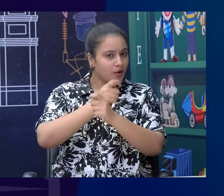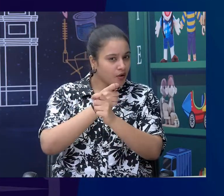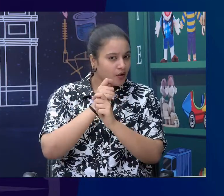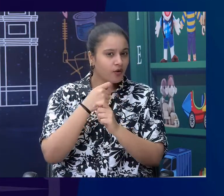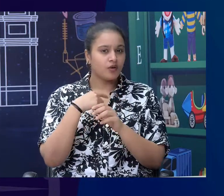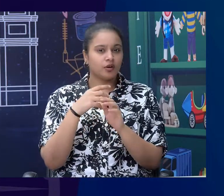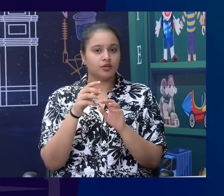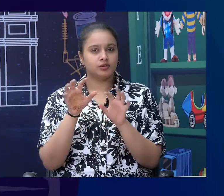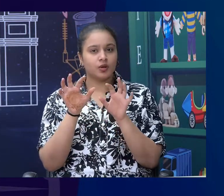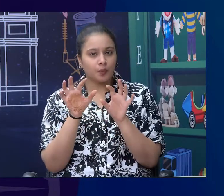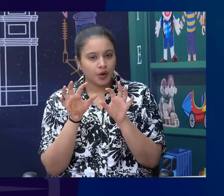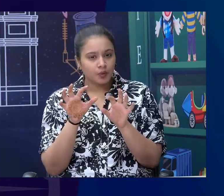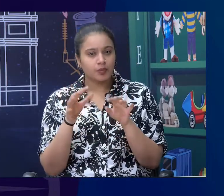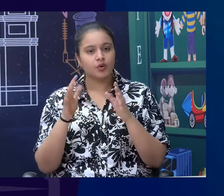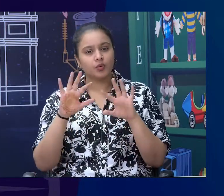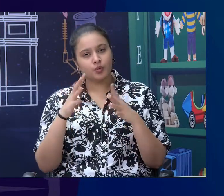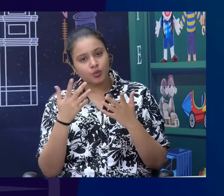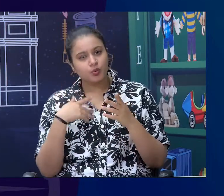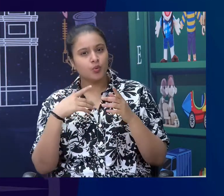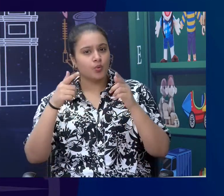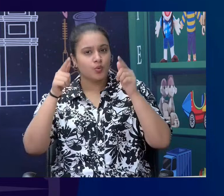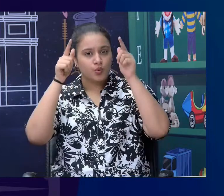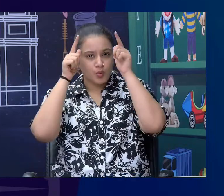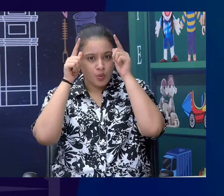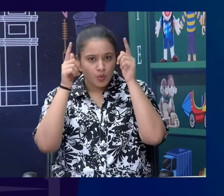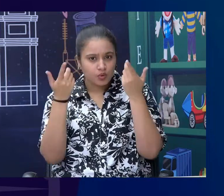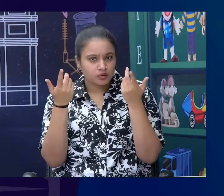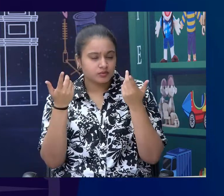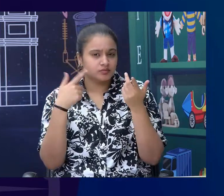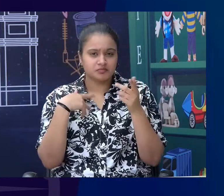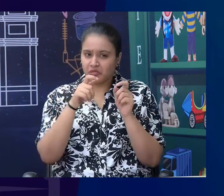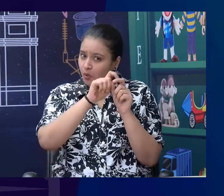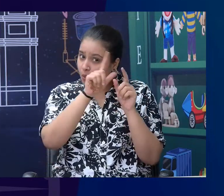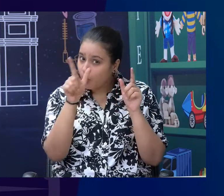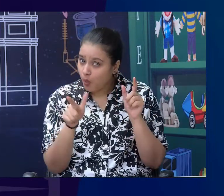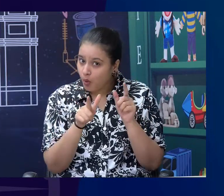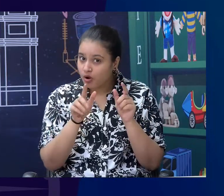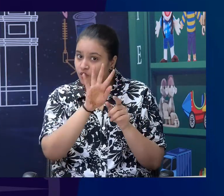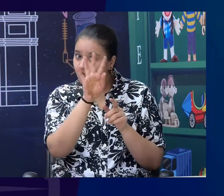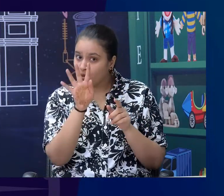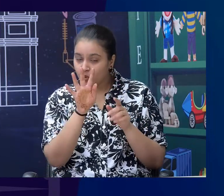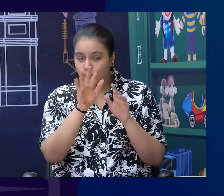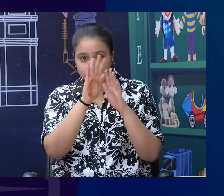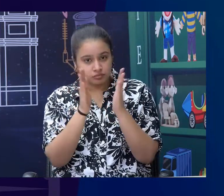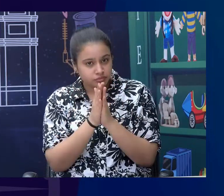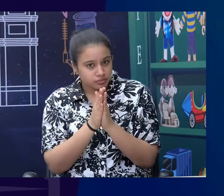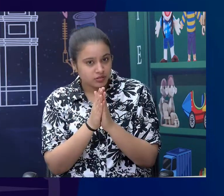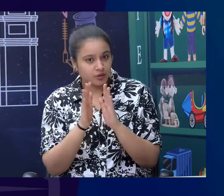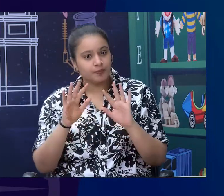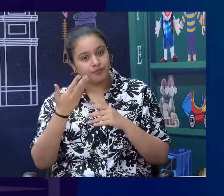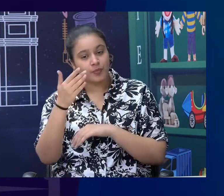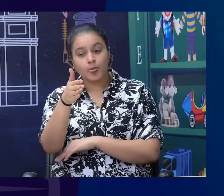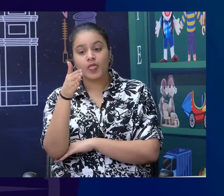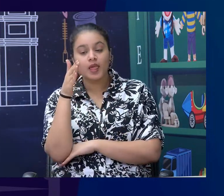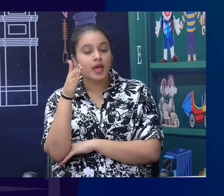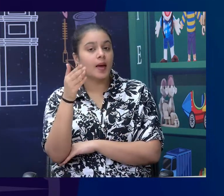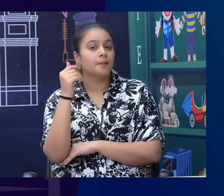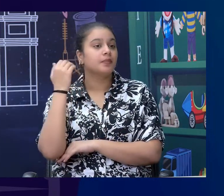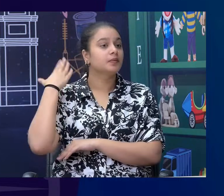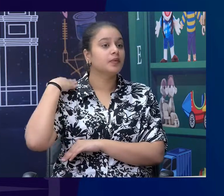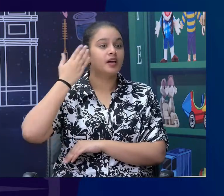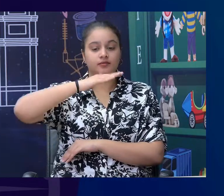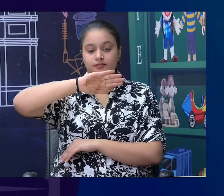an ox. So is it about all four of them? Yes, it's about all four of them. Okay. And how the camel got his